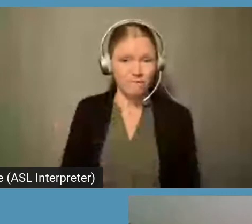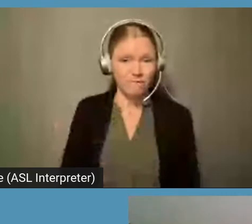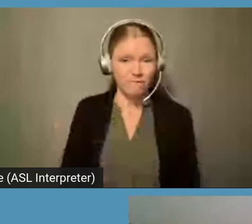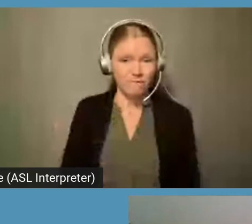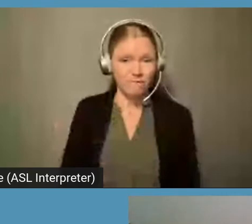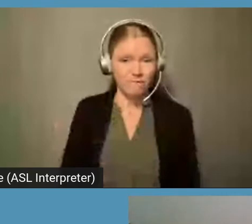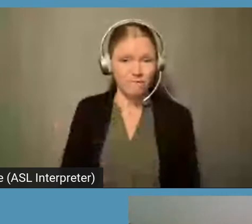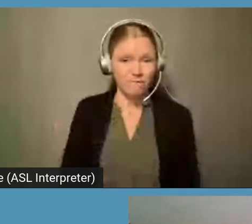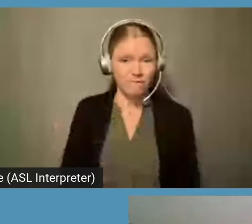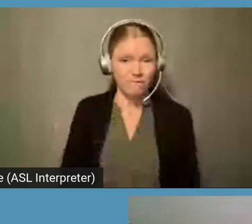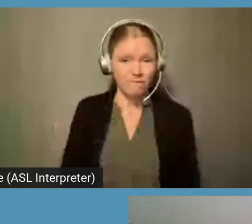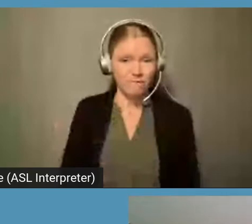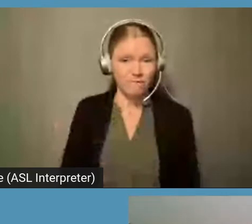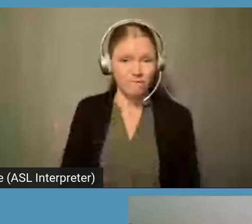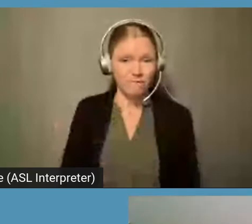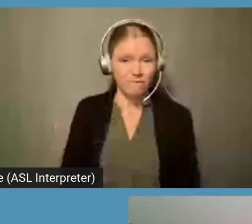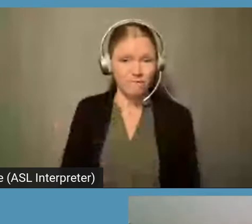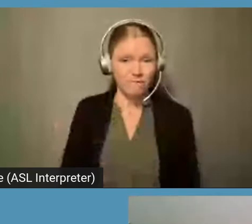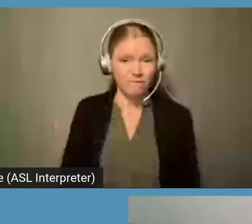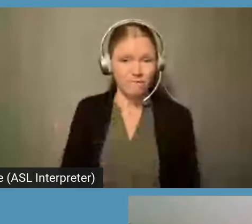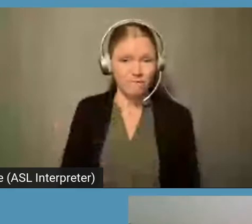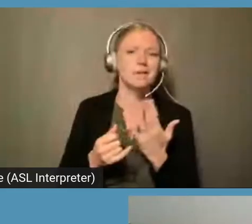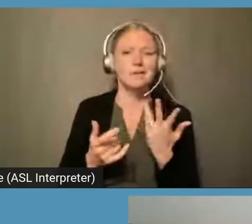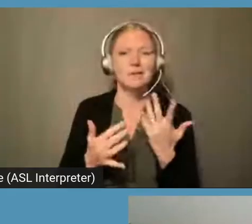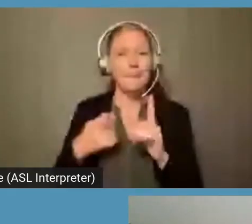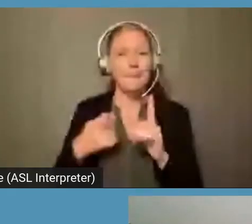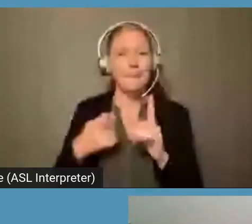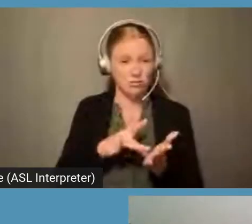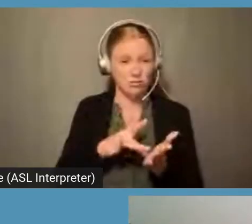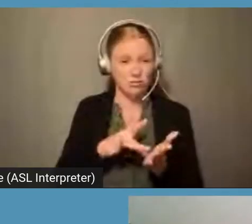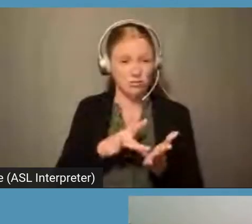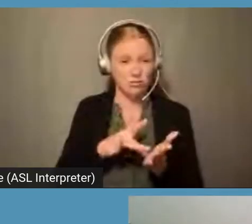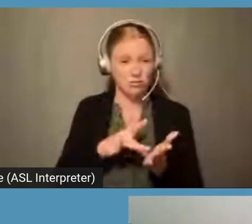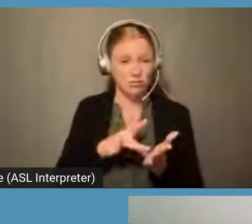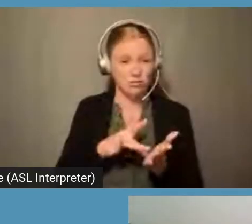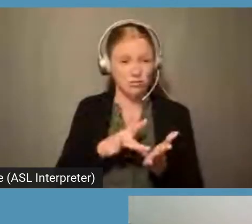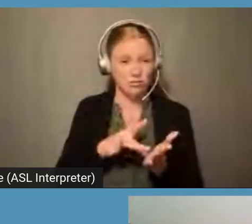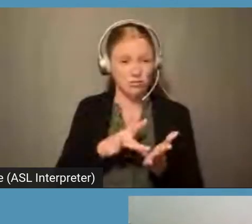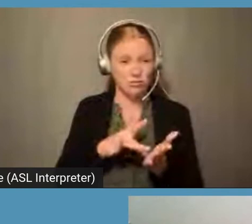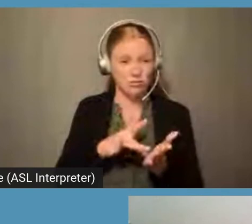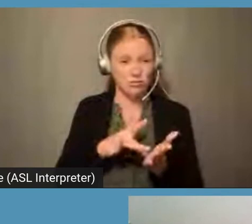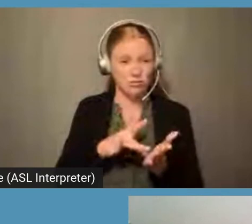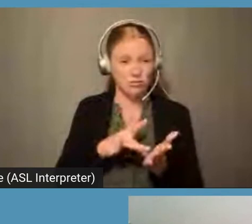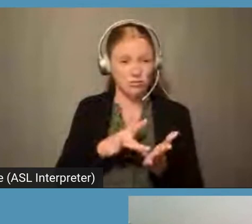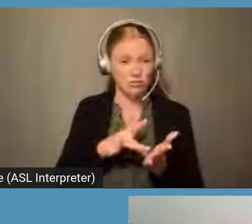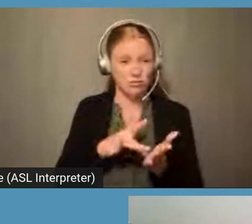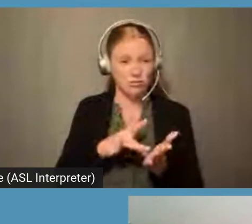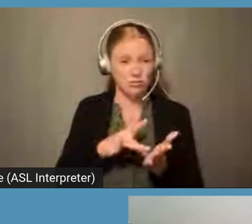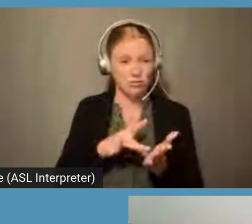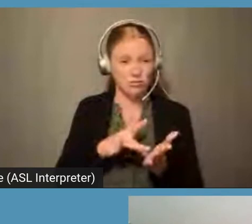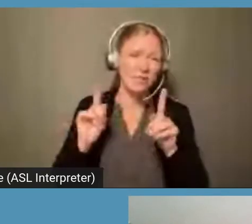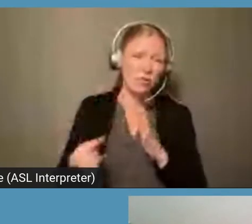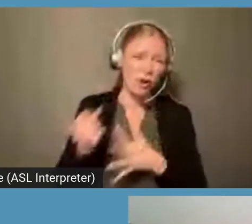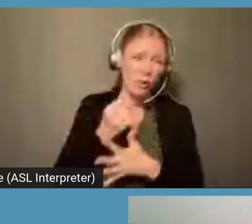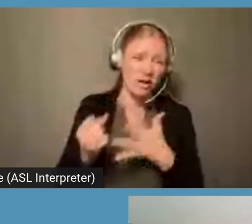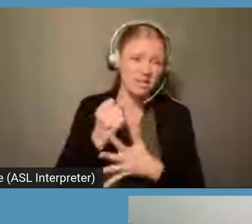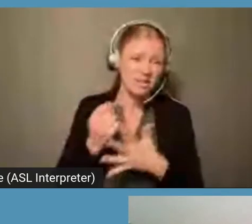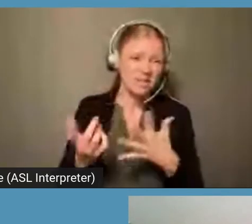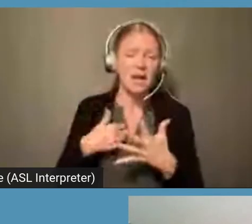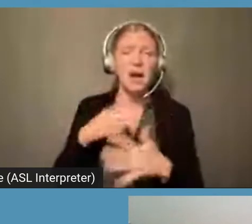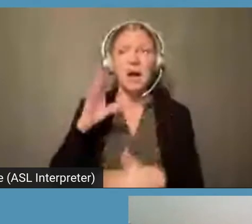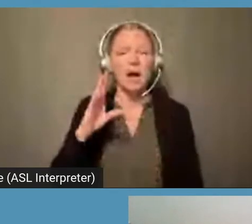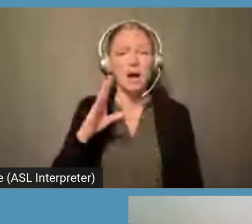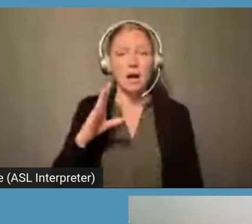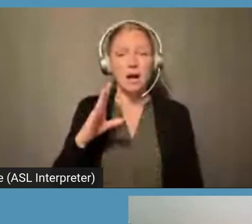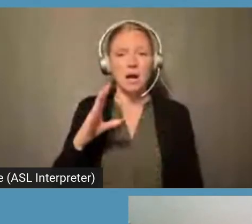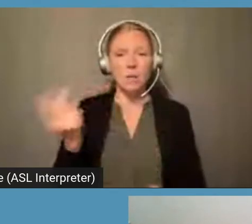create great content to engage your audience, like it's a different set of priorities. So I would go back to that big why statement, and then I